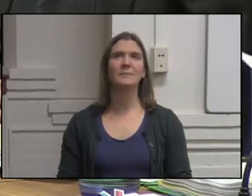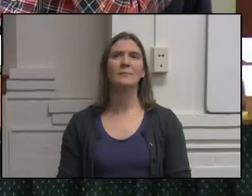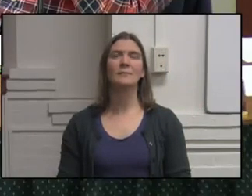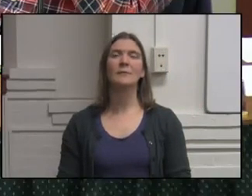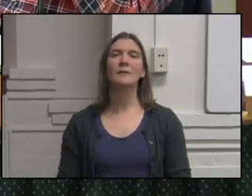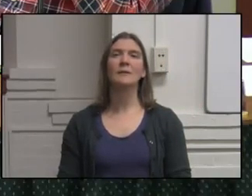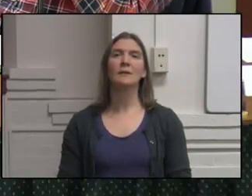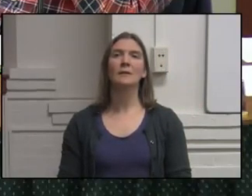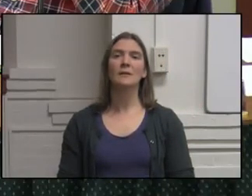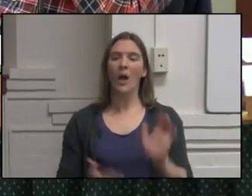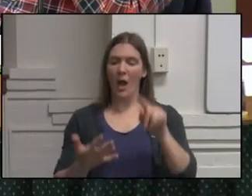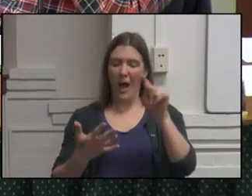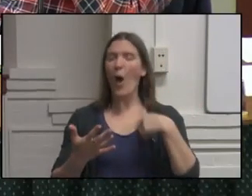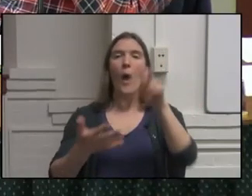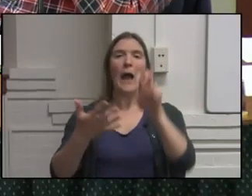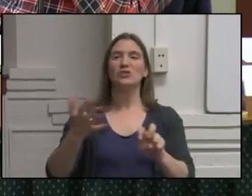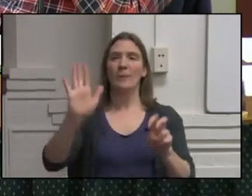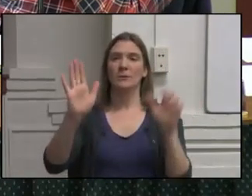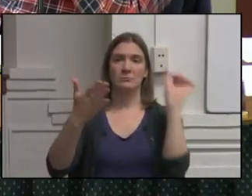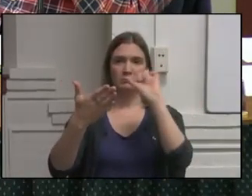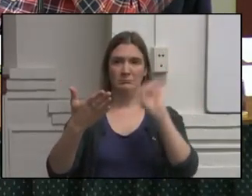I have, oh, that's the next thing. Never mind.